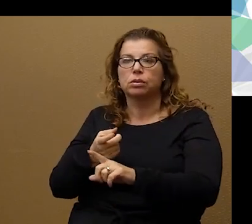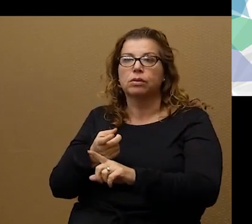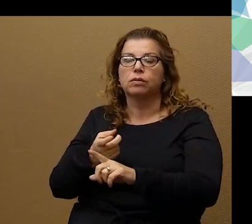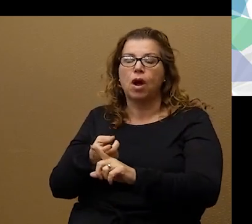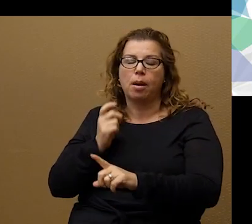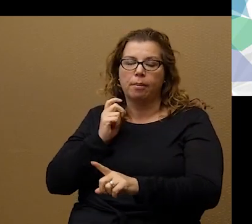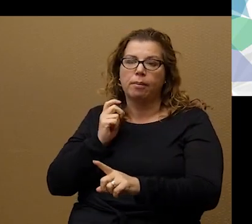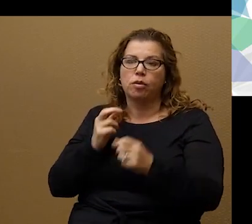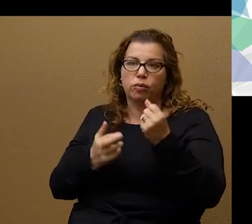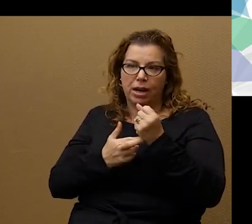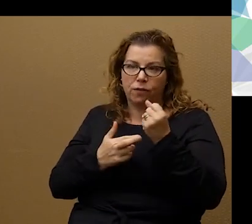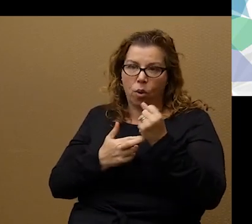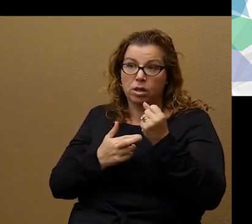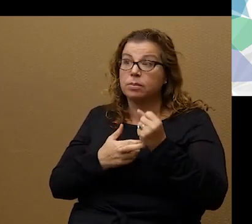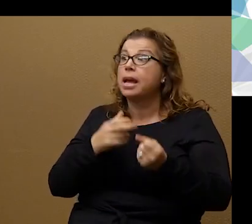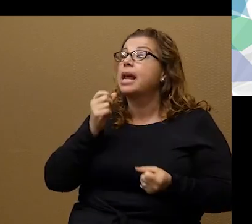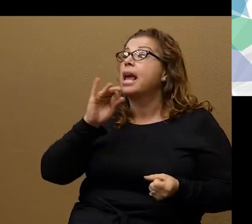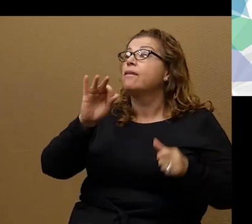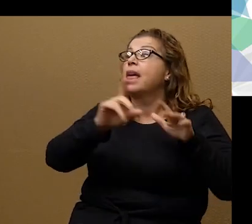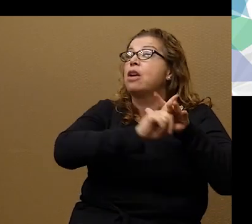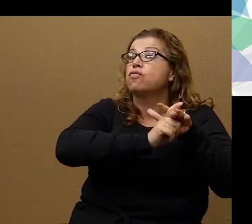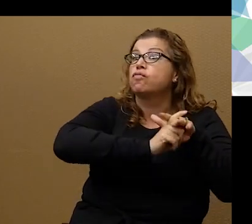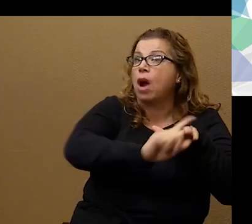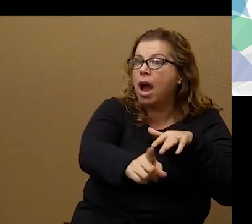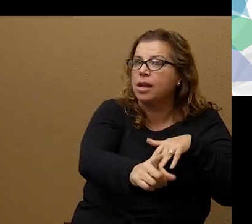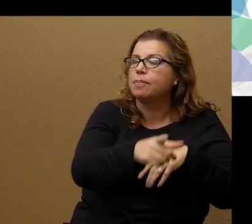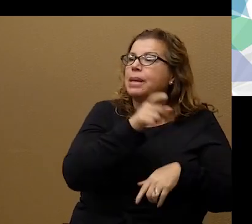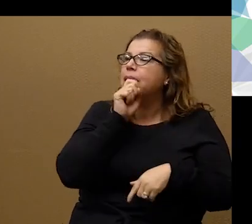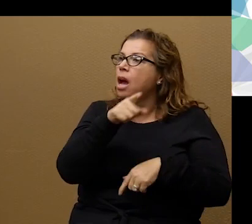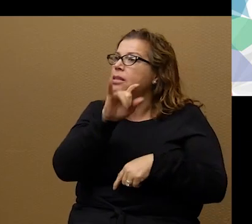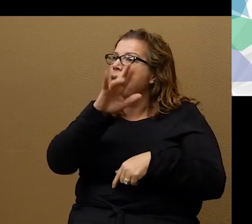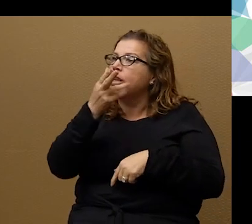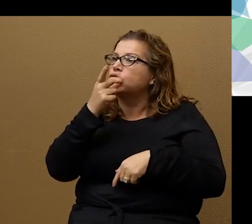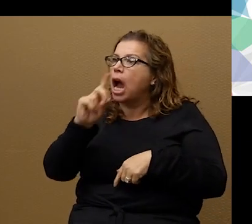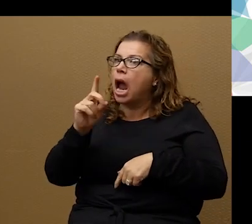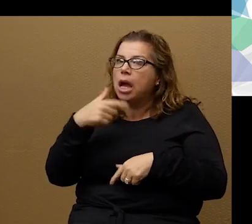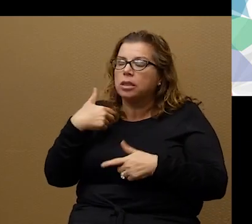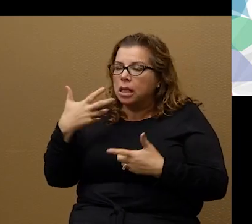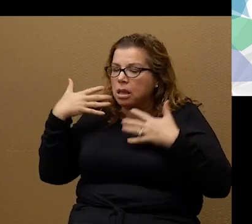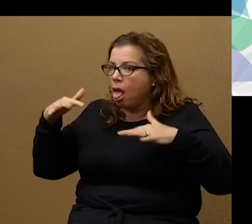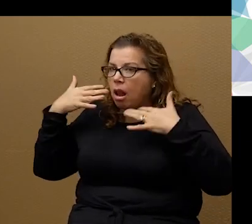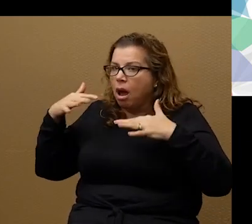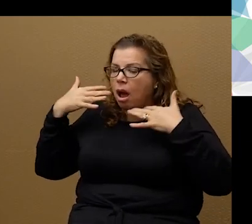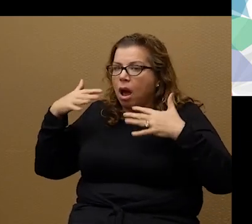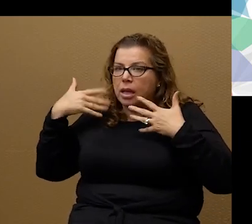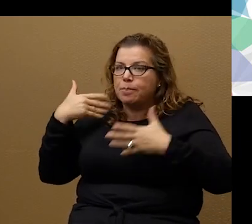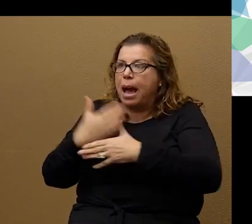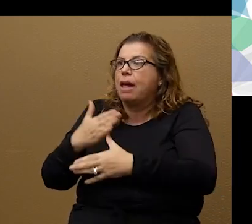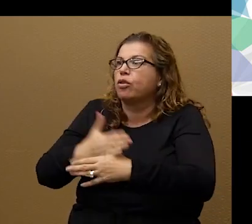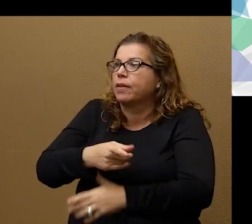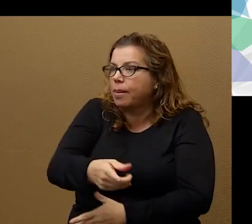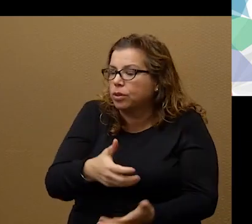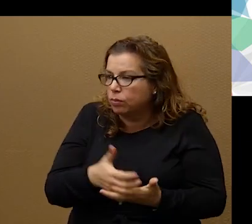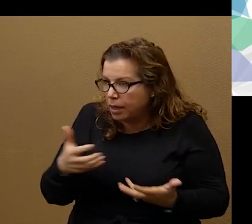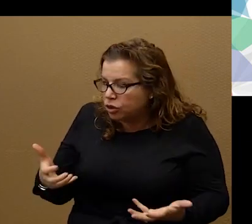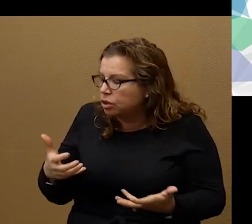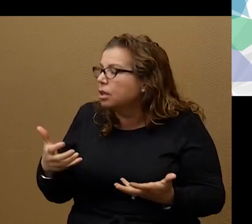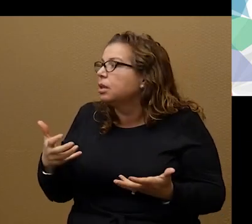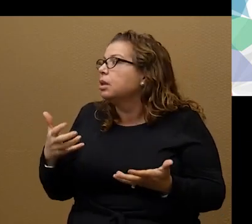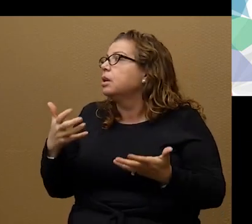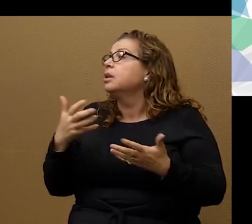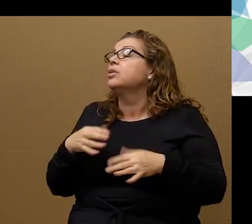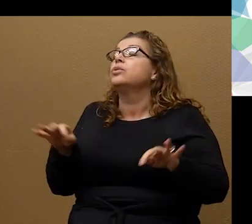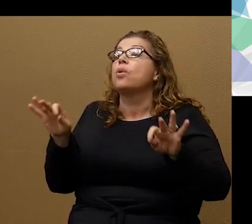reinforced because now they're out of the crazy, loud, disruptive room. So the big thing about